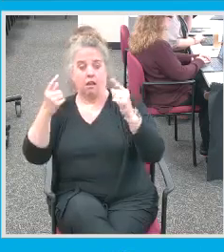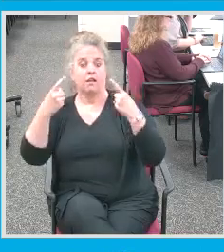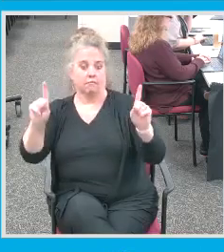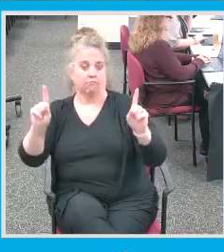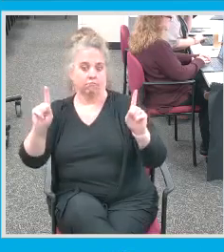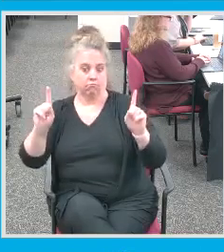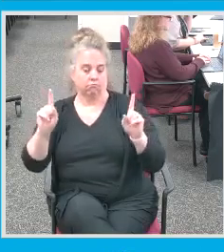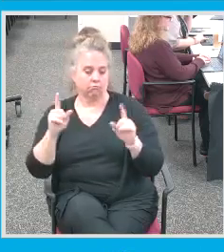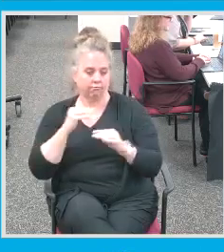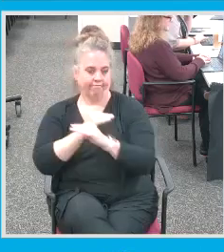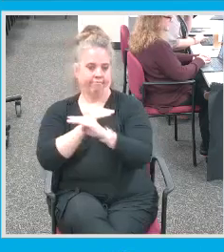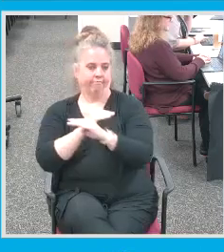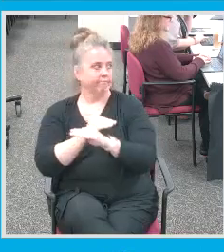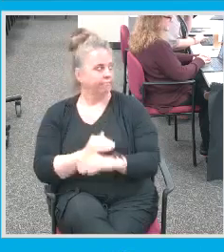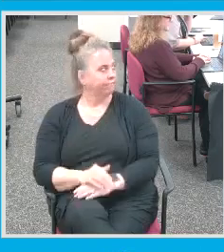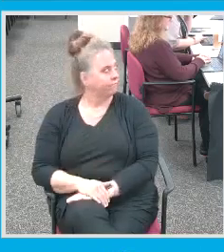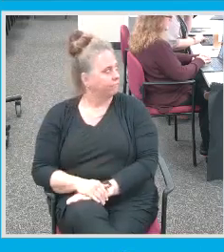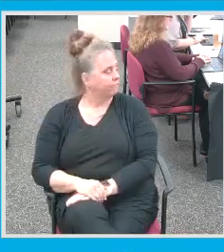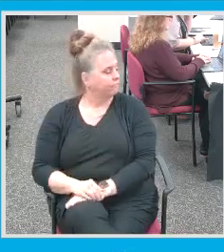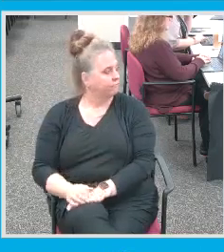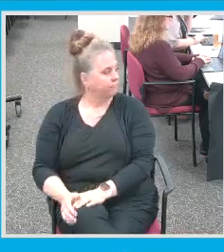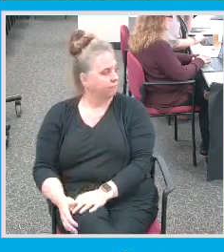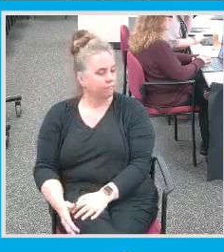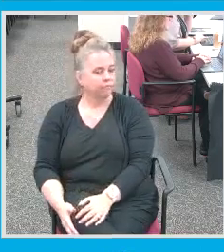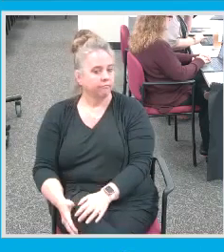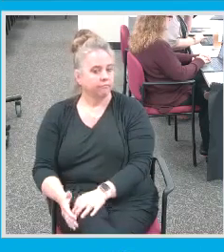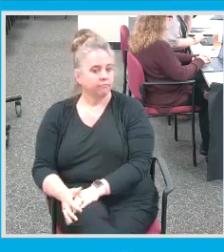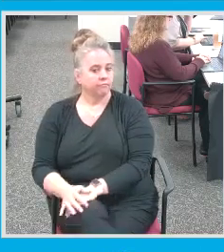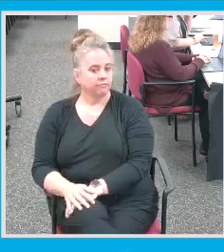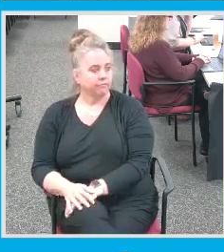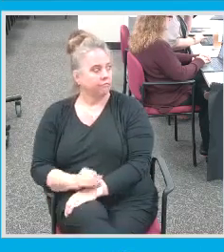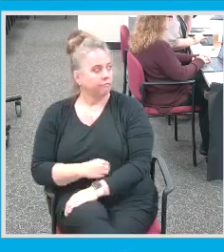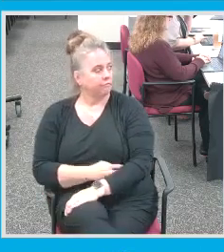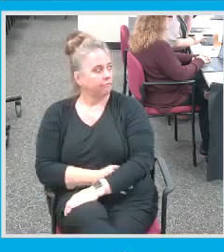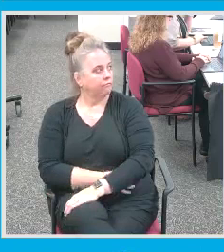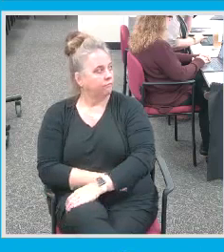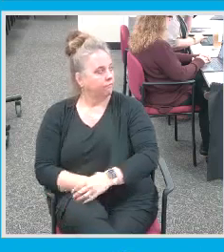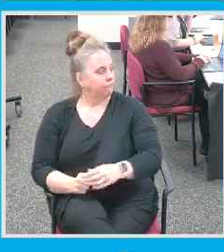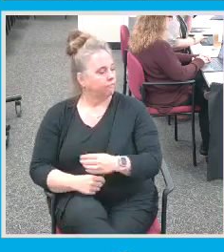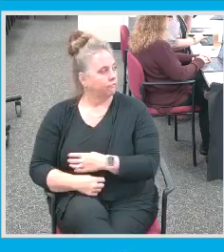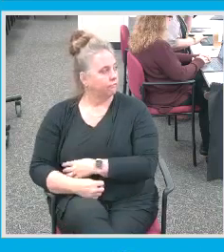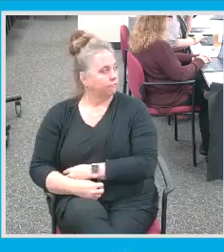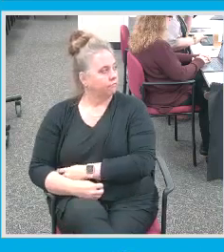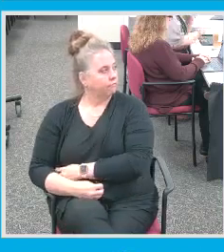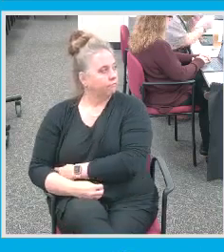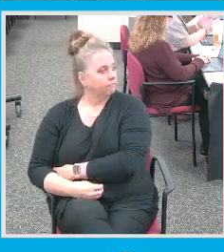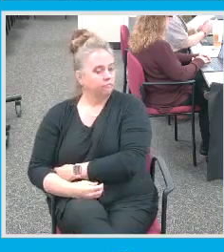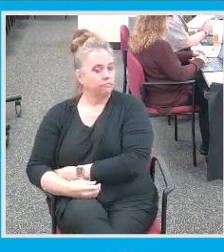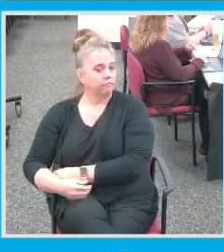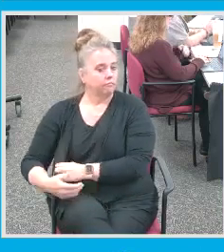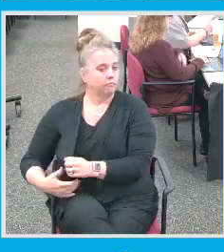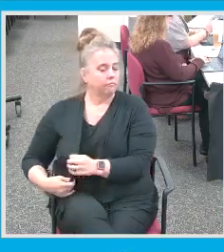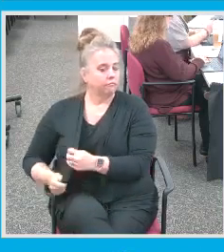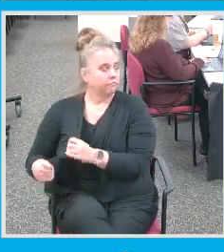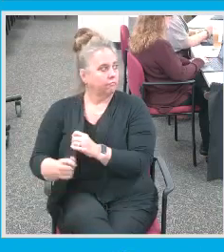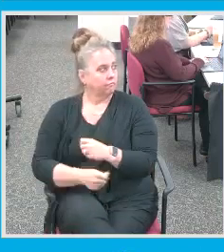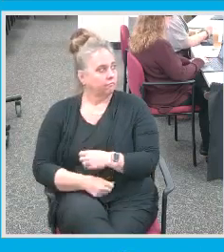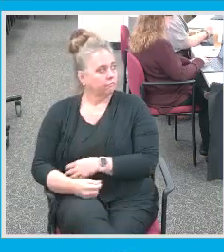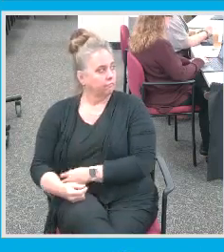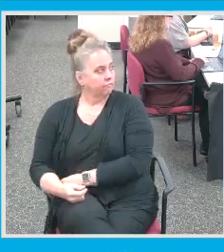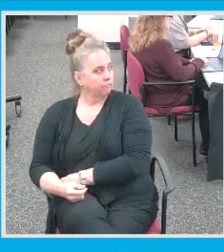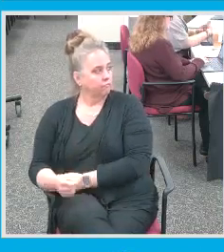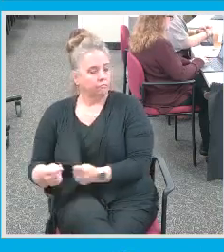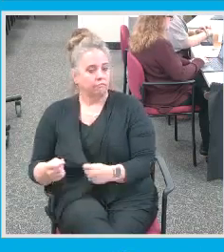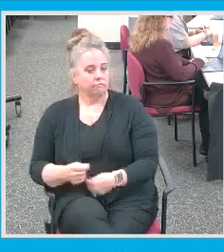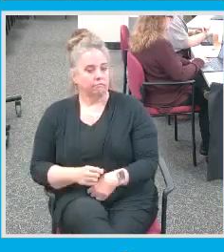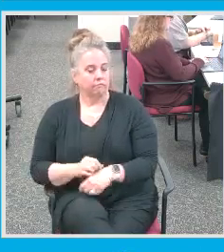Valley. Sorry. And then the next slide. So as you can see, we're up for renewal. I didn't say